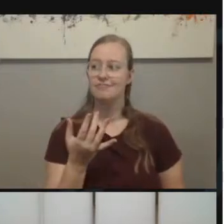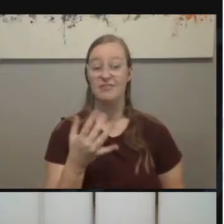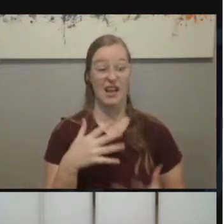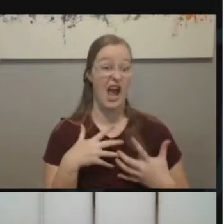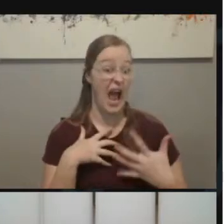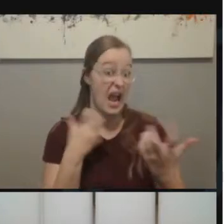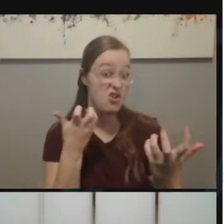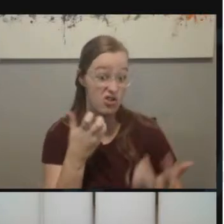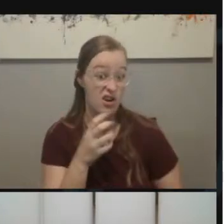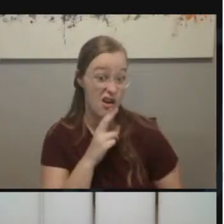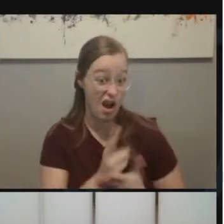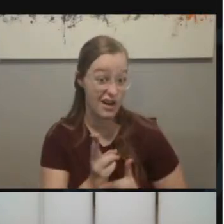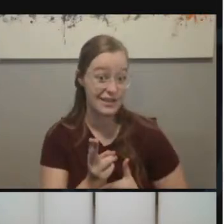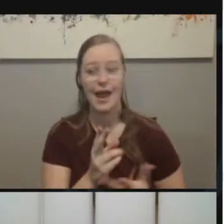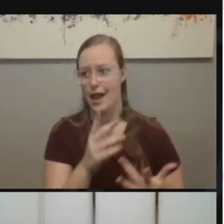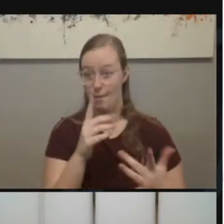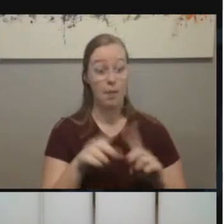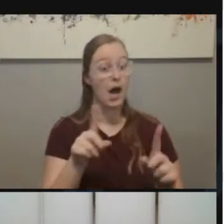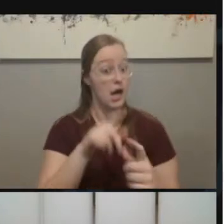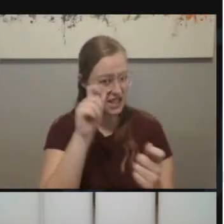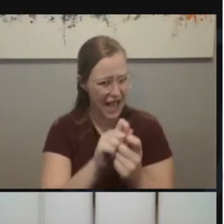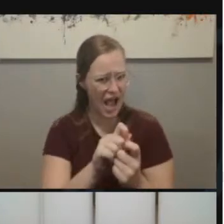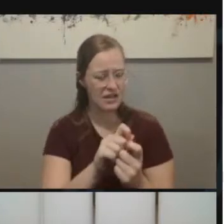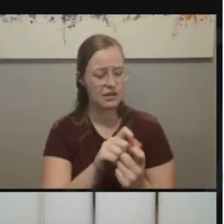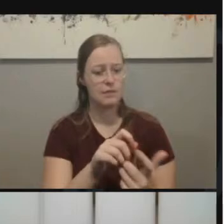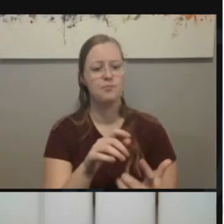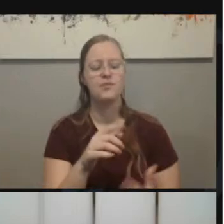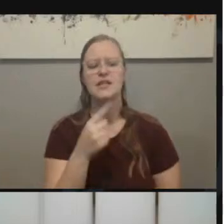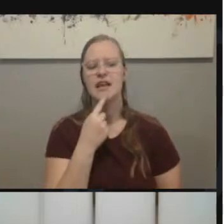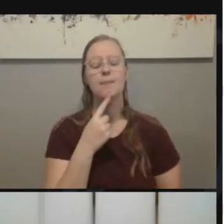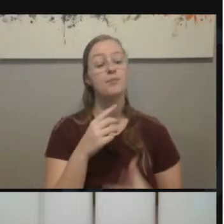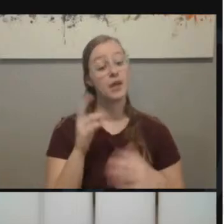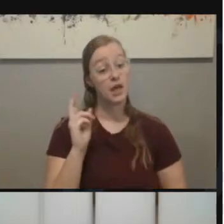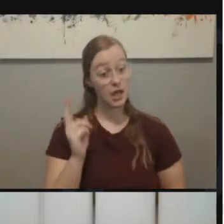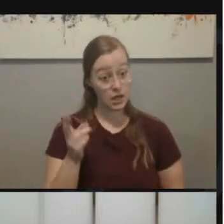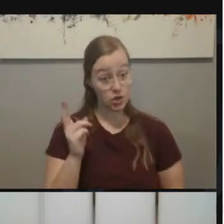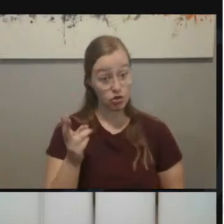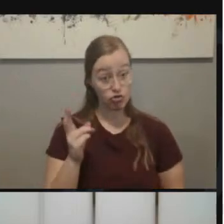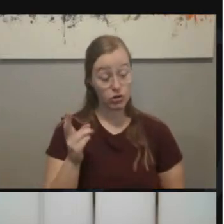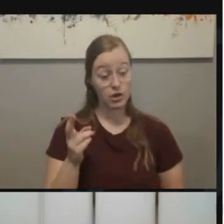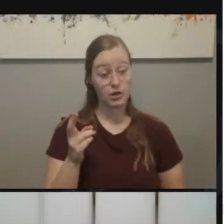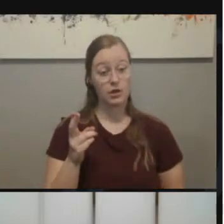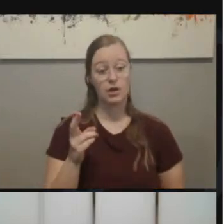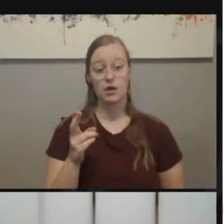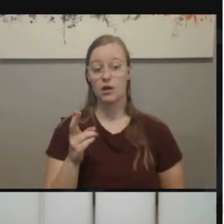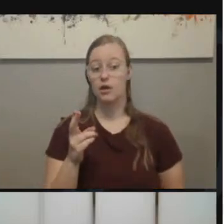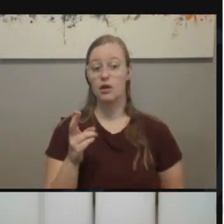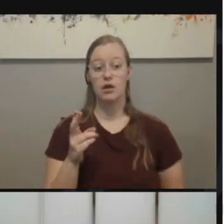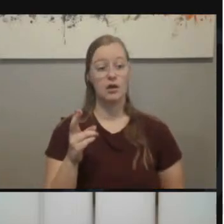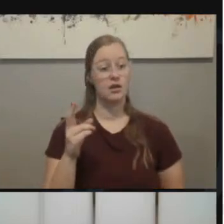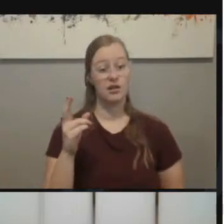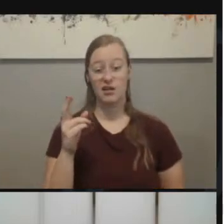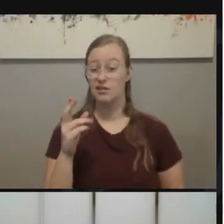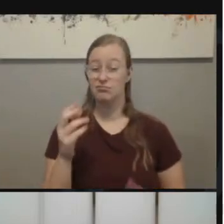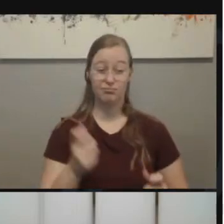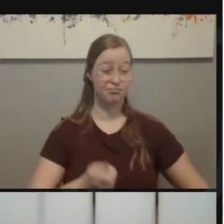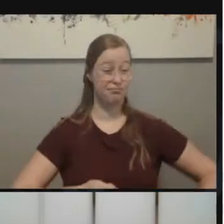and I think very exactly, when he said, history has thrown the black man